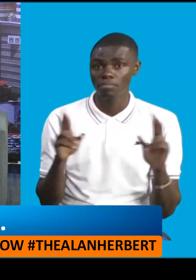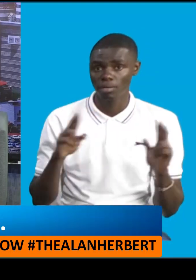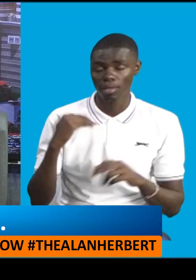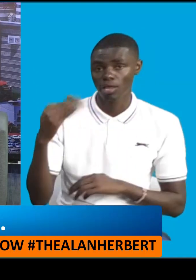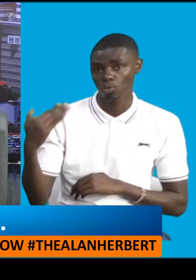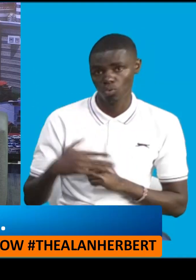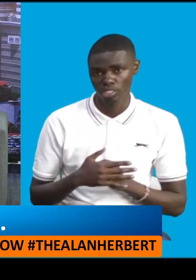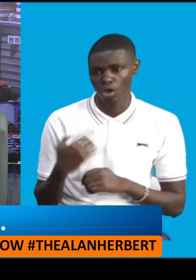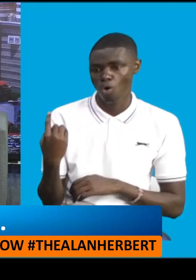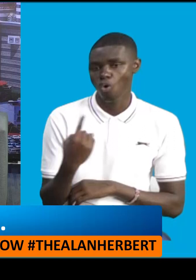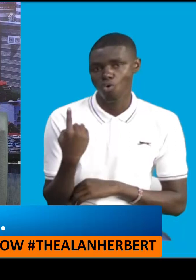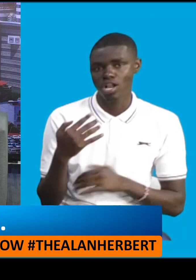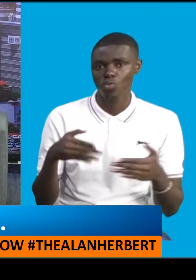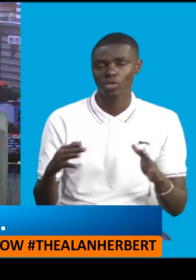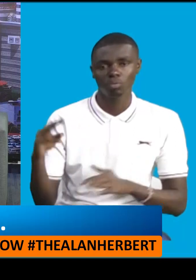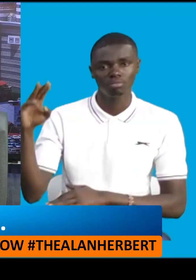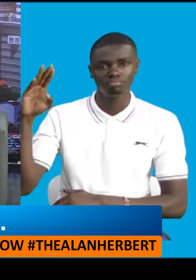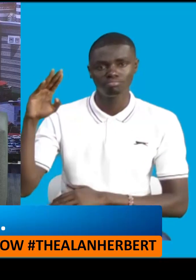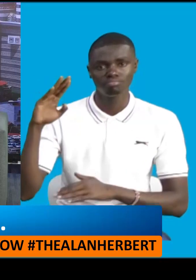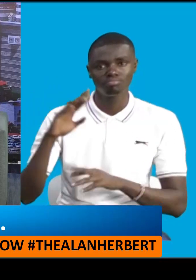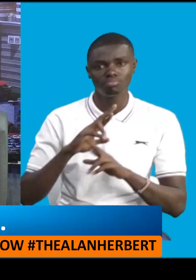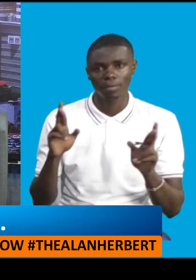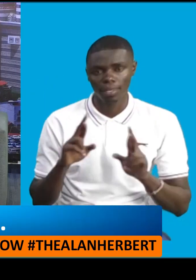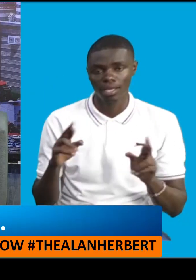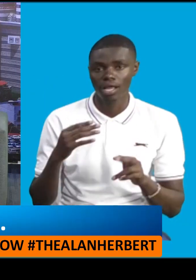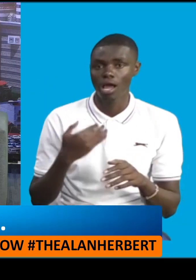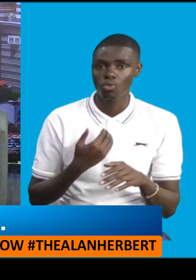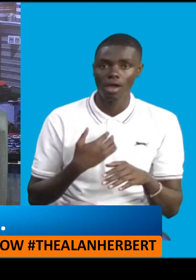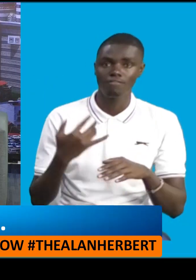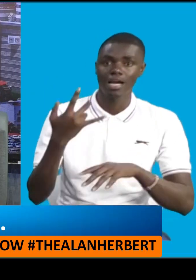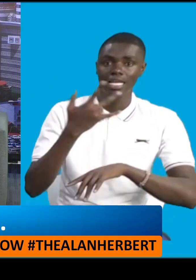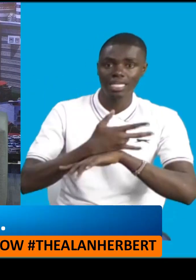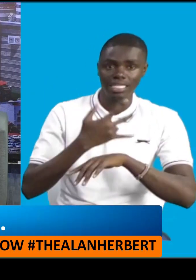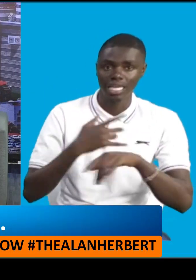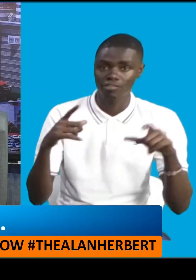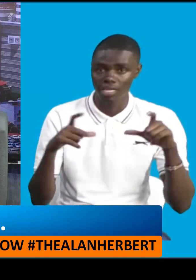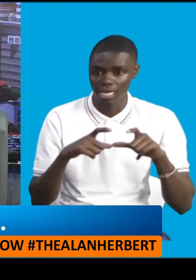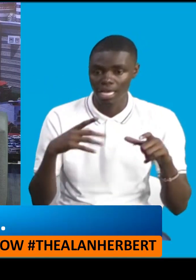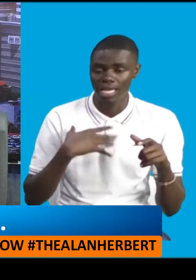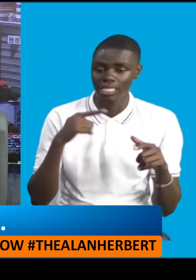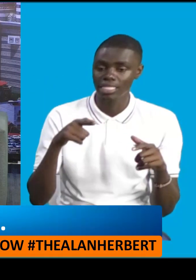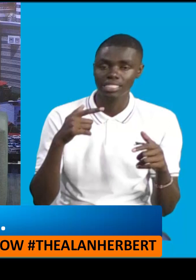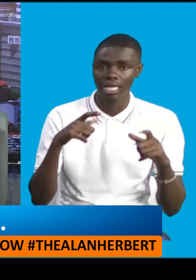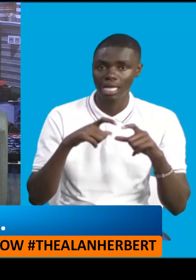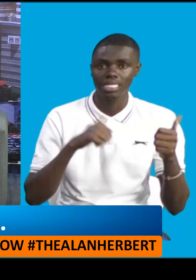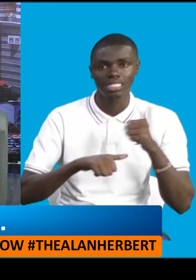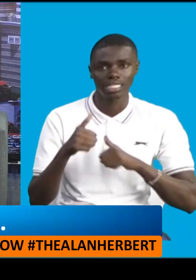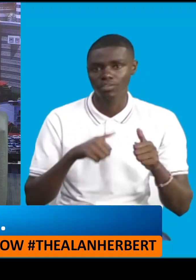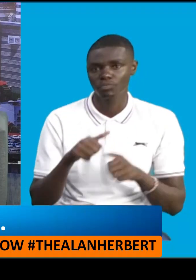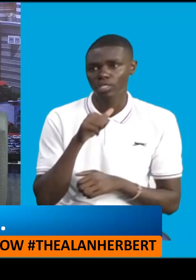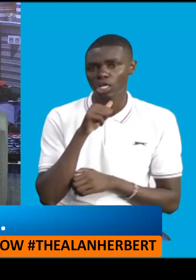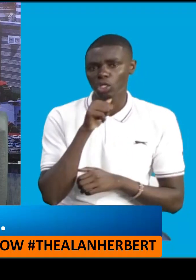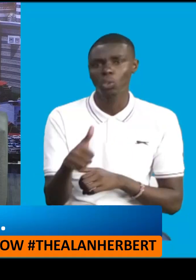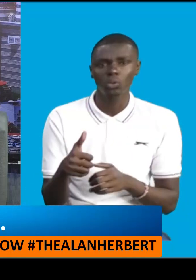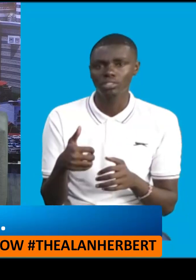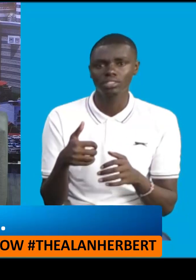prepared always. And the only way you can be prepared is to ensure your card, you have an NHIF card and that it is active. Kindly do